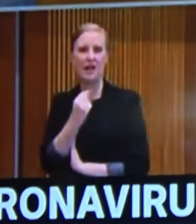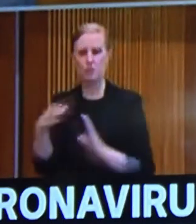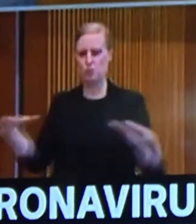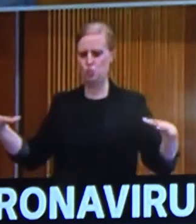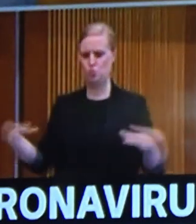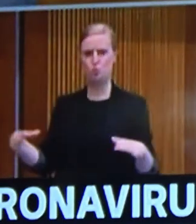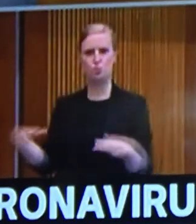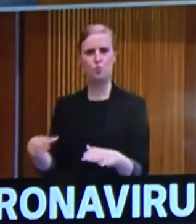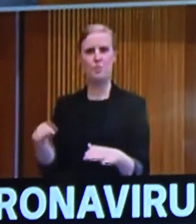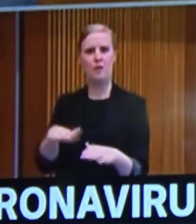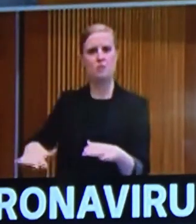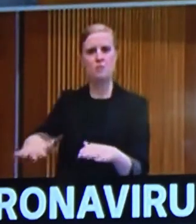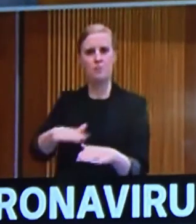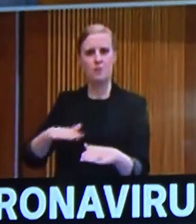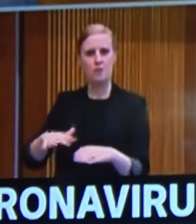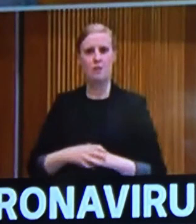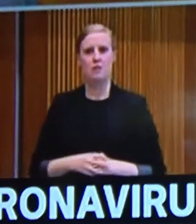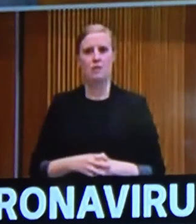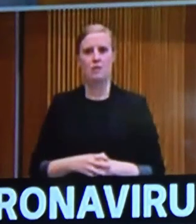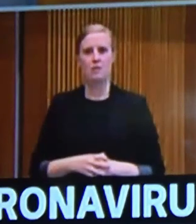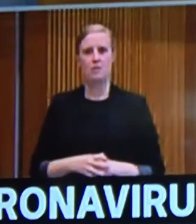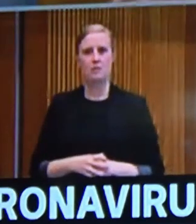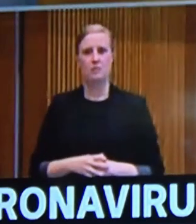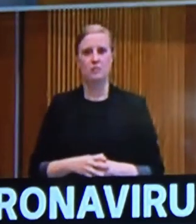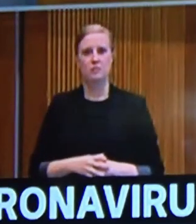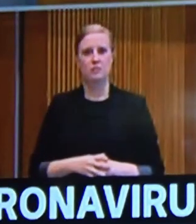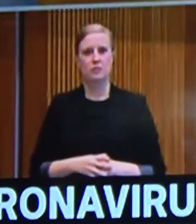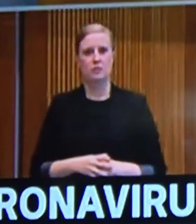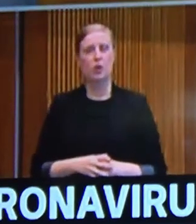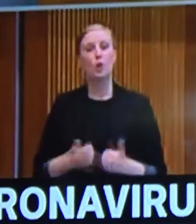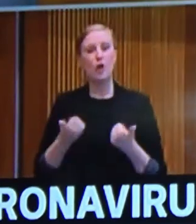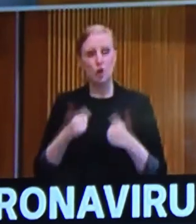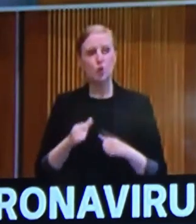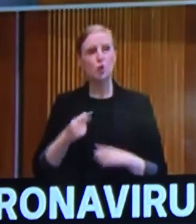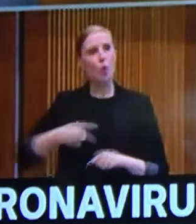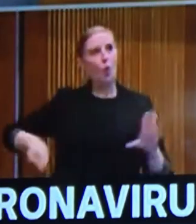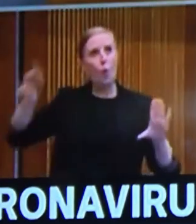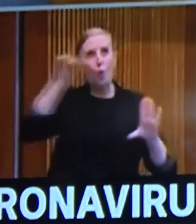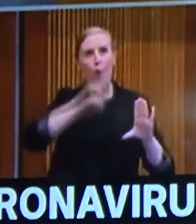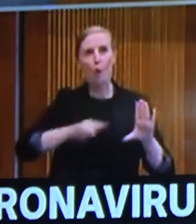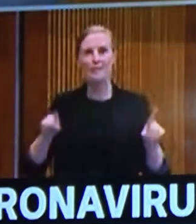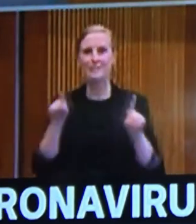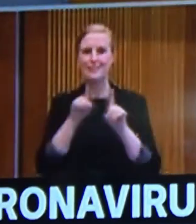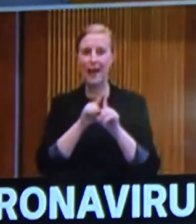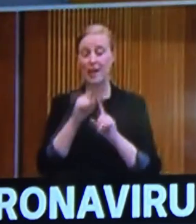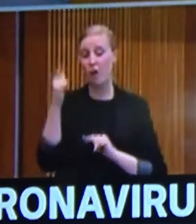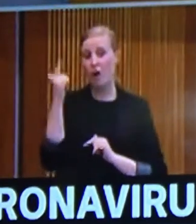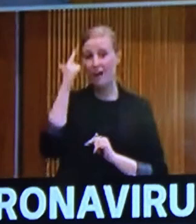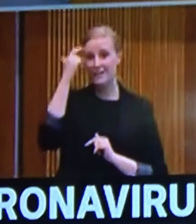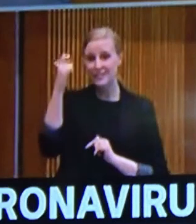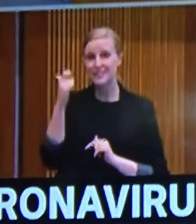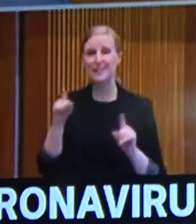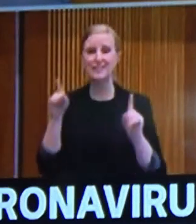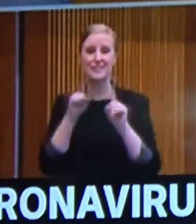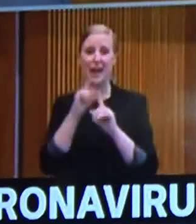was contemplated from our earliest design, but using the common principles, and at the same time what was contemplated